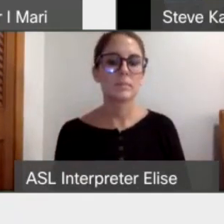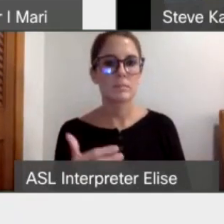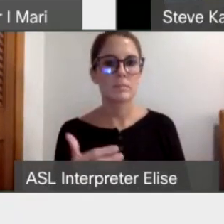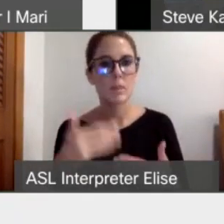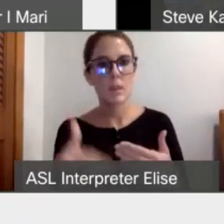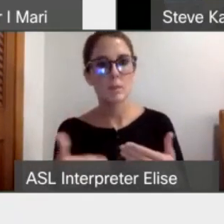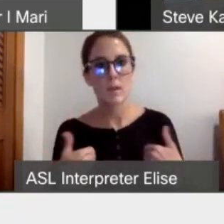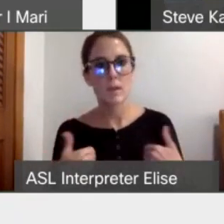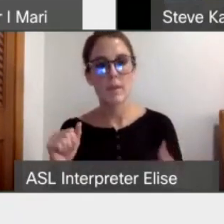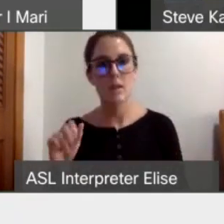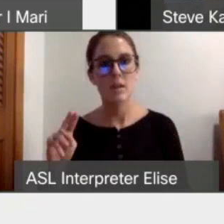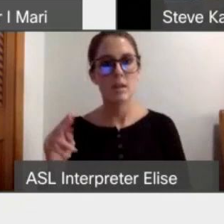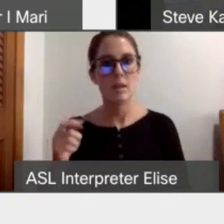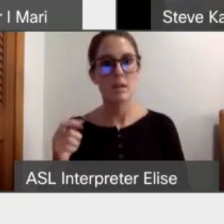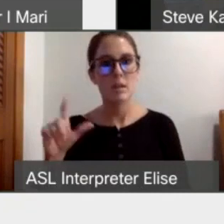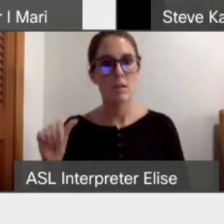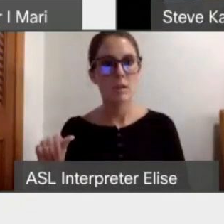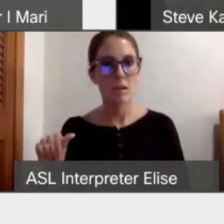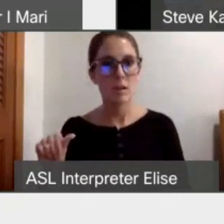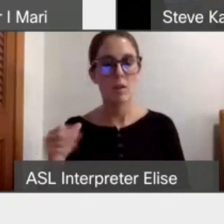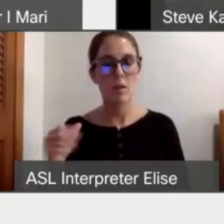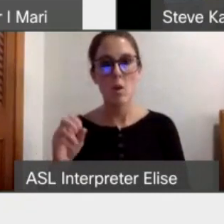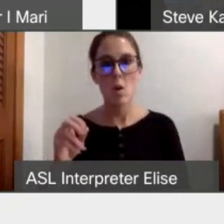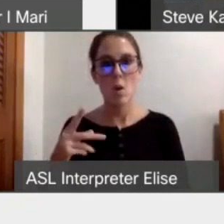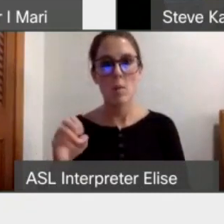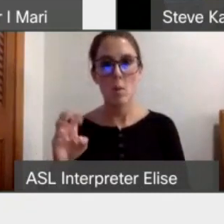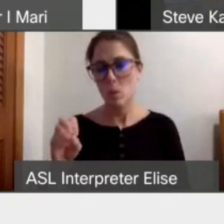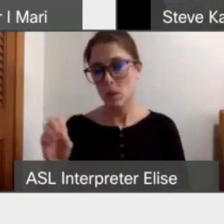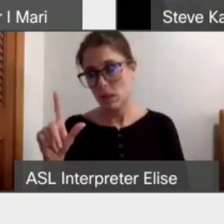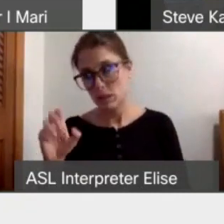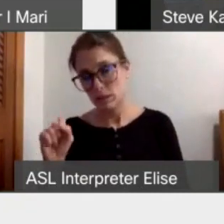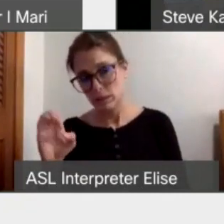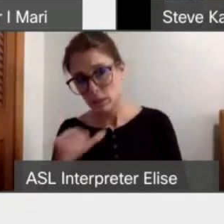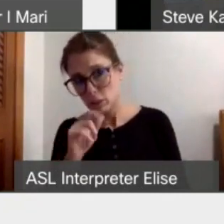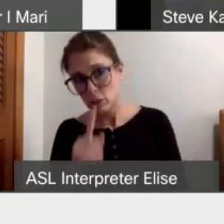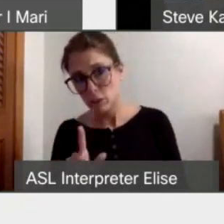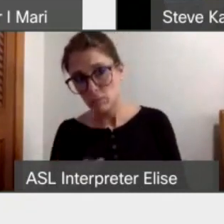Next, we have Angela Hope Woosie, and I'm going to apologize if I pronounce that wrong.